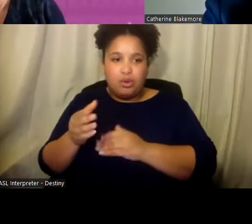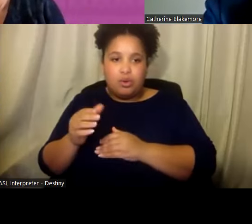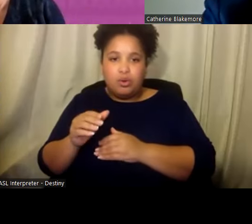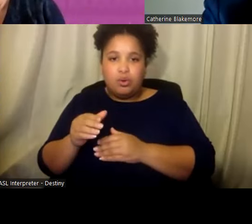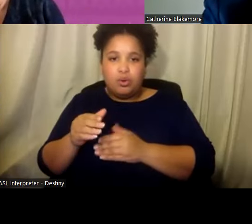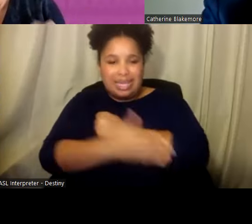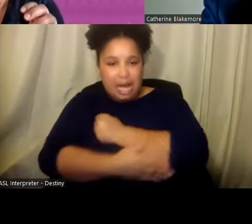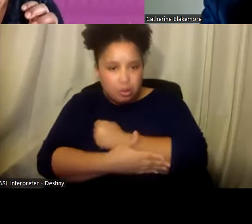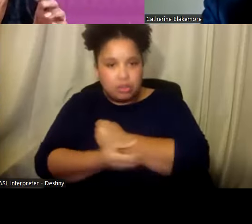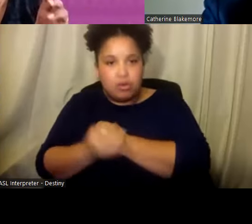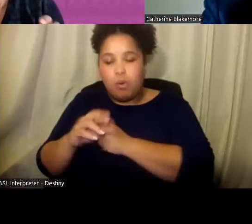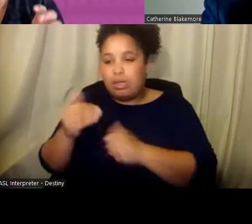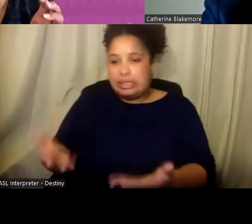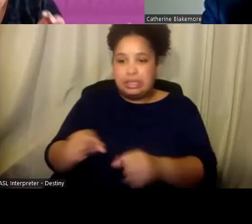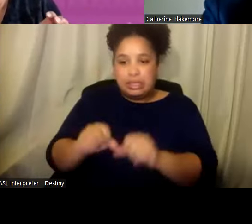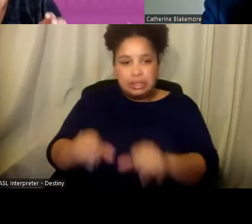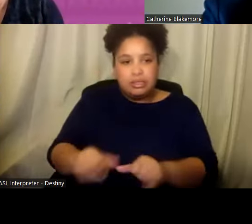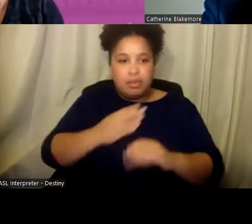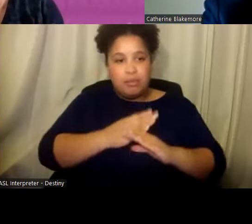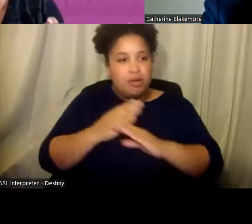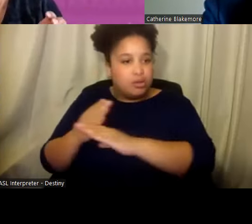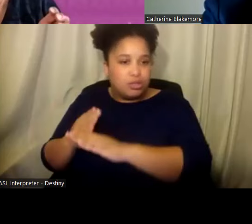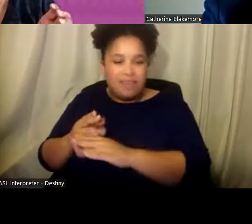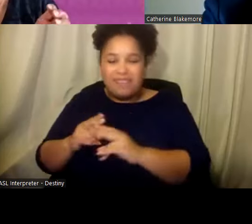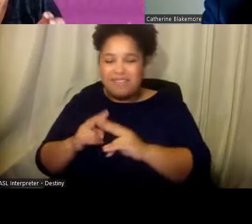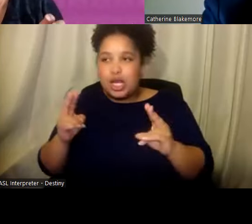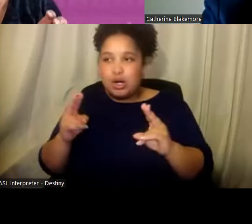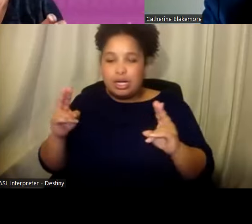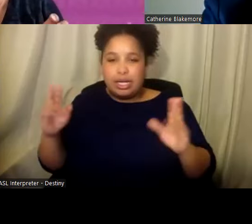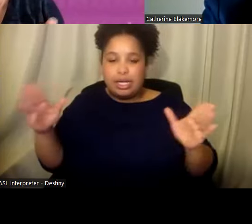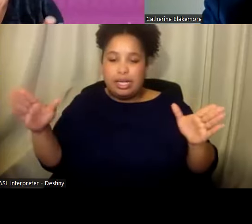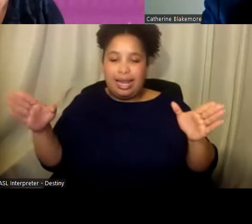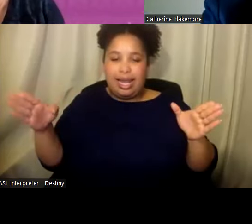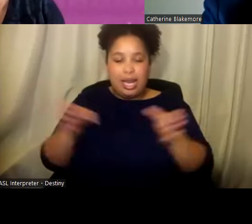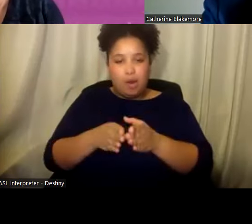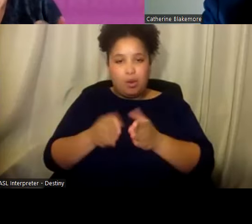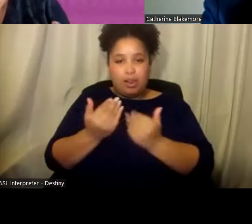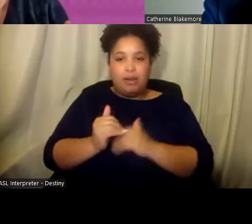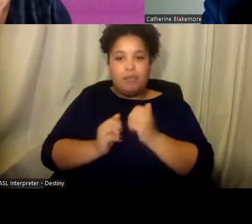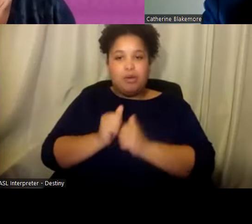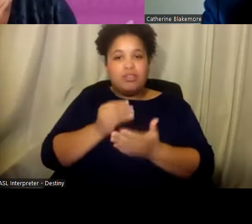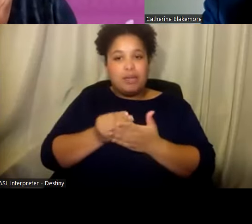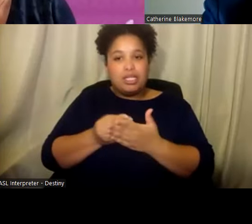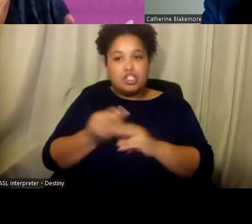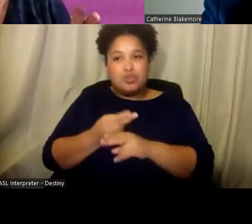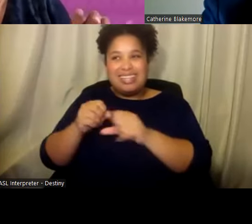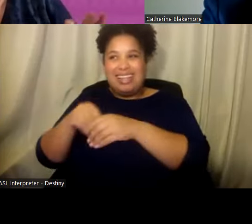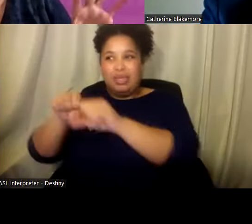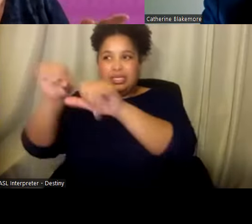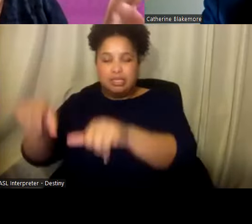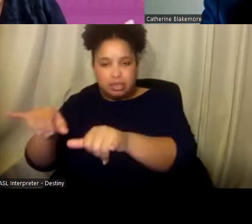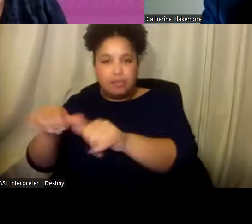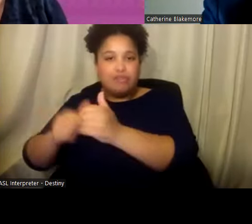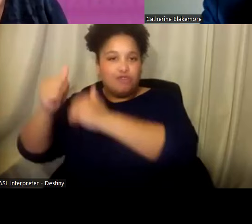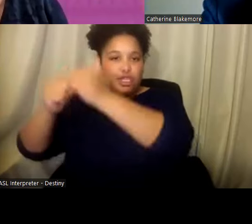through existing systems because the barriers are so narrow and so much of the money is used up by the infrastructure. But really,